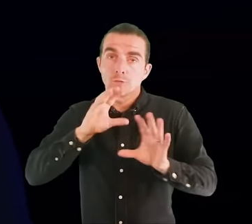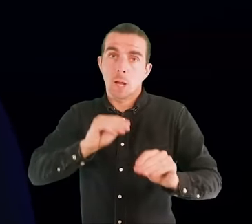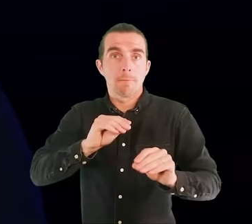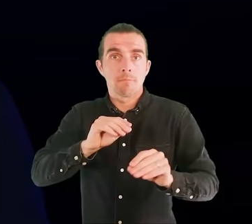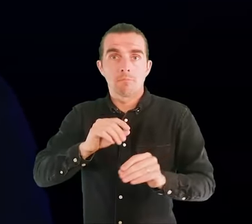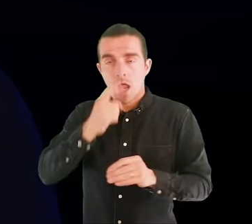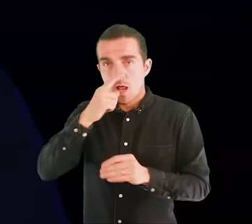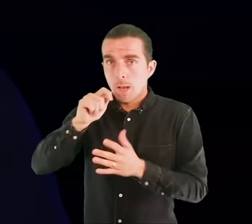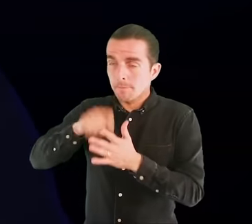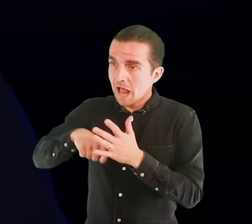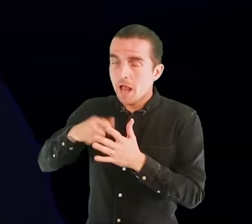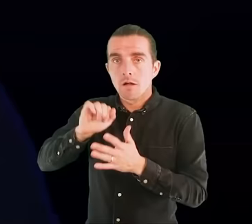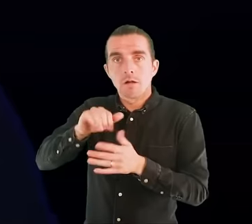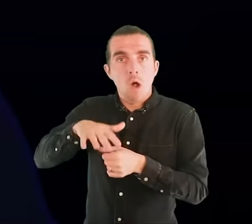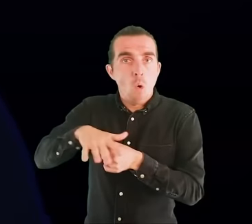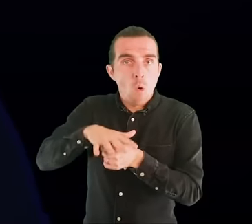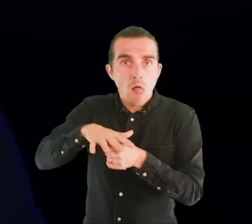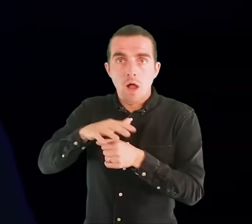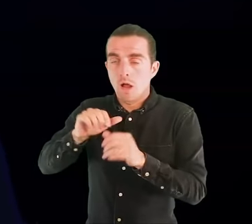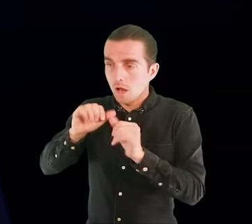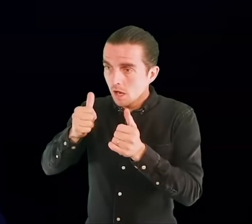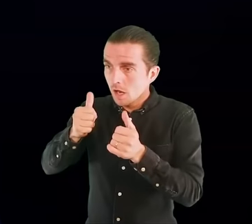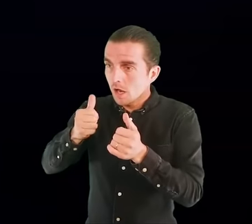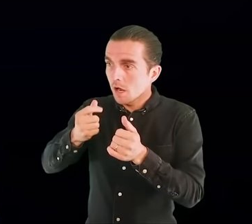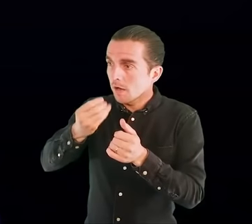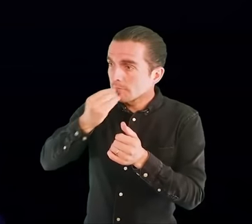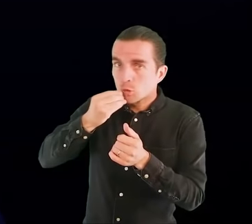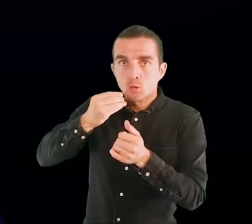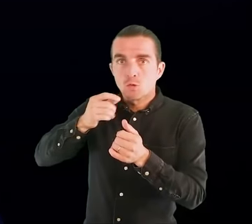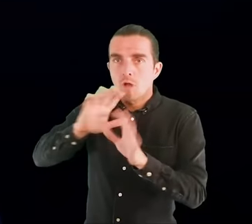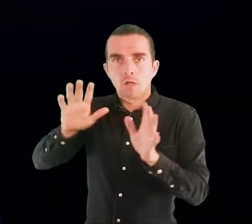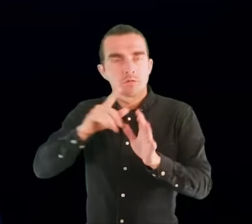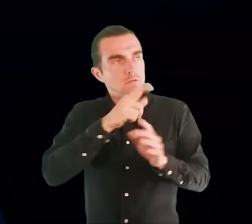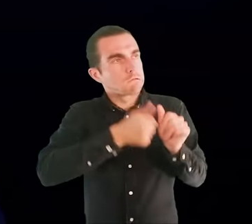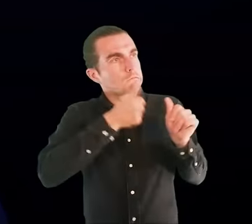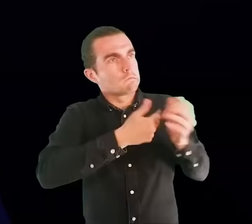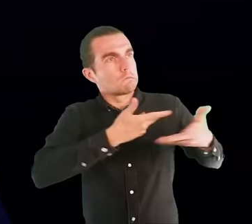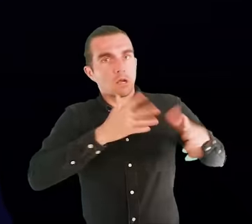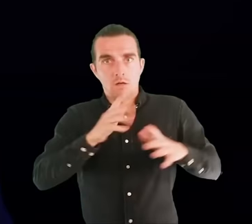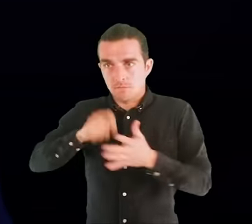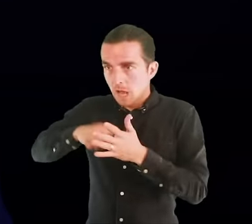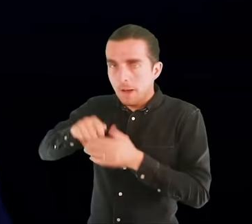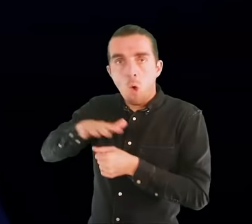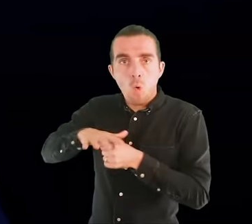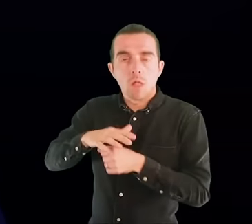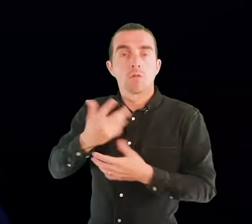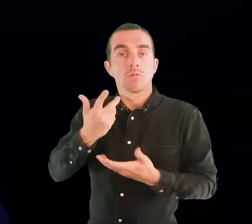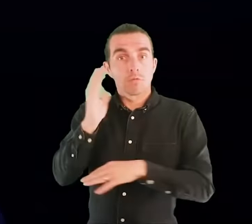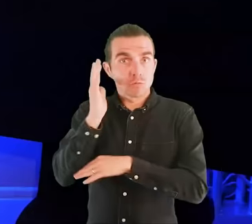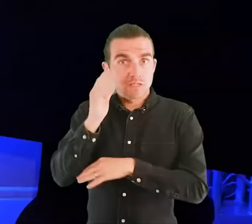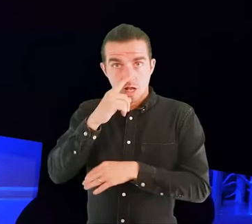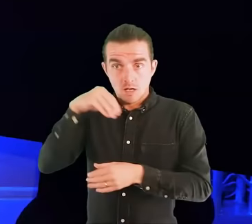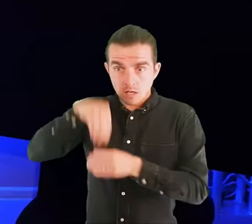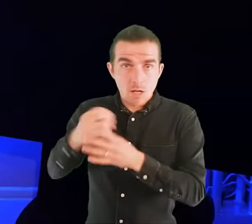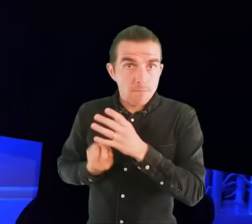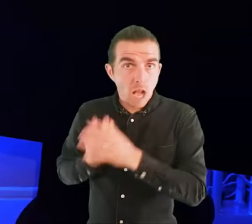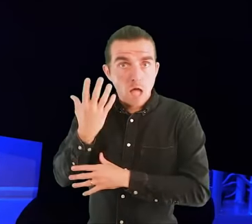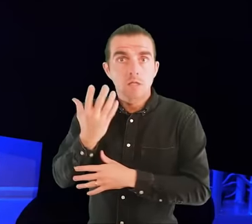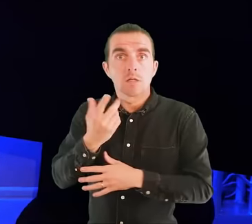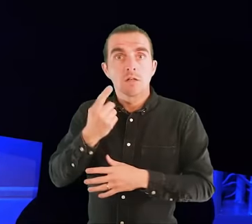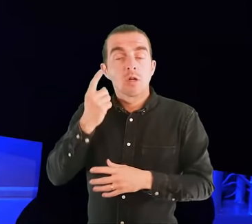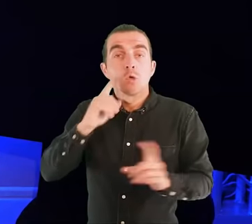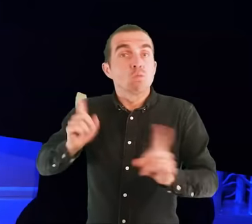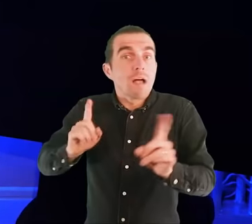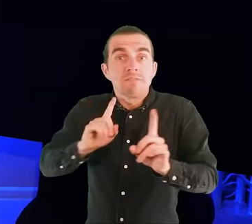packaged industrial foods? Or plant a tree? Regardless of what it is, don't start